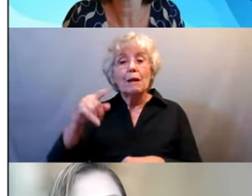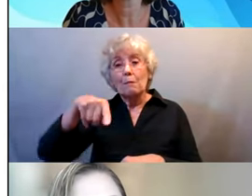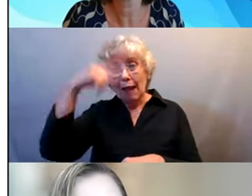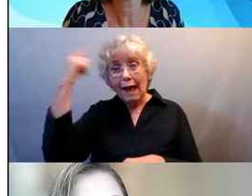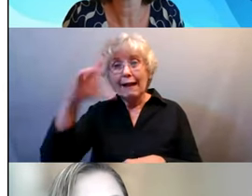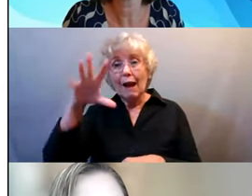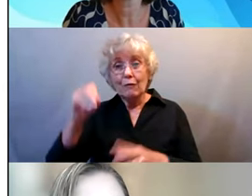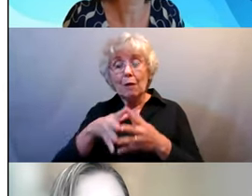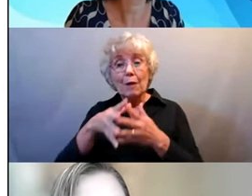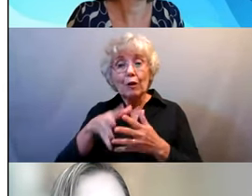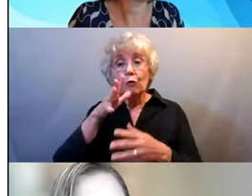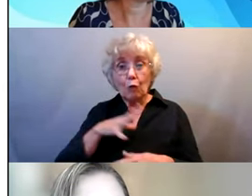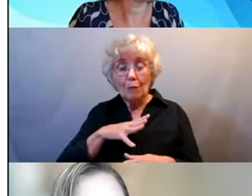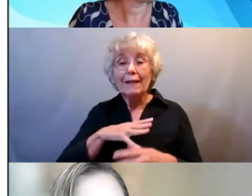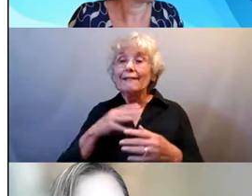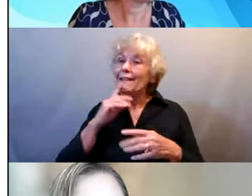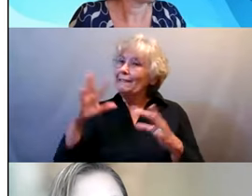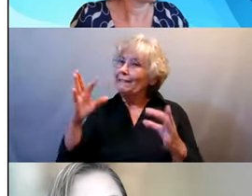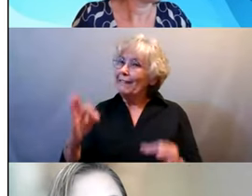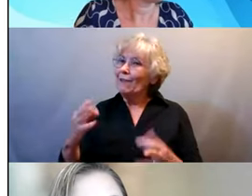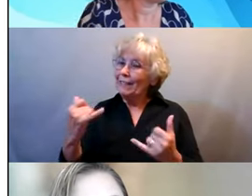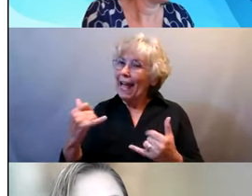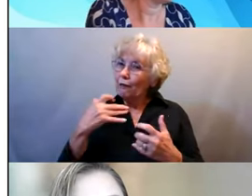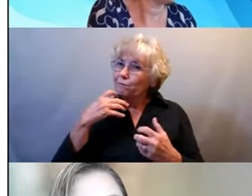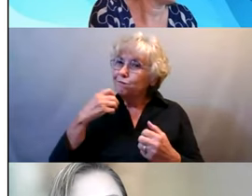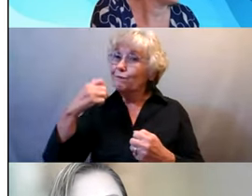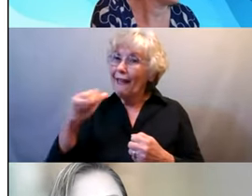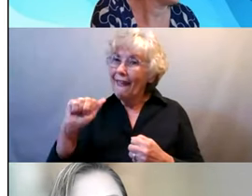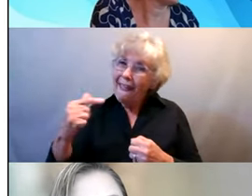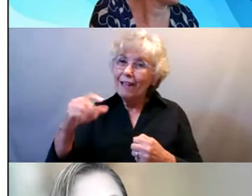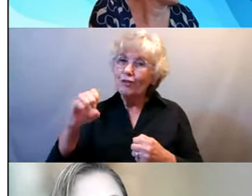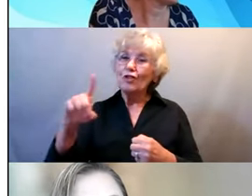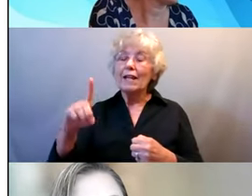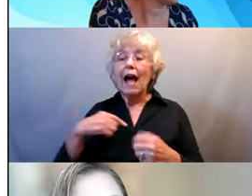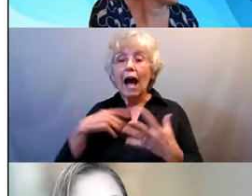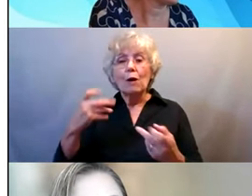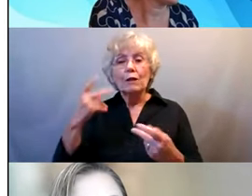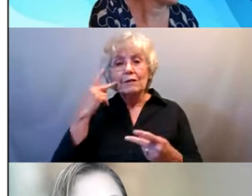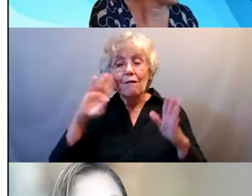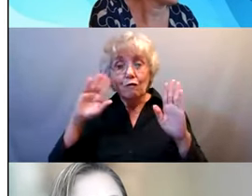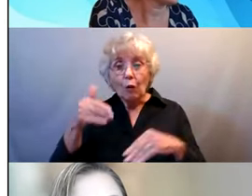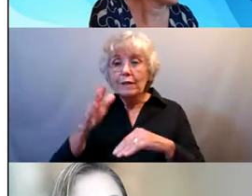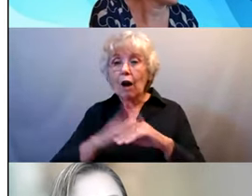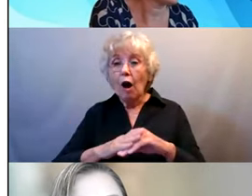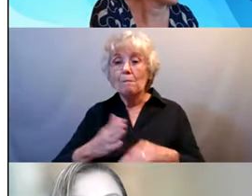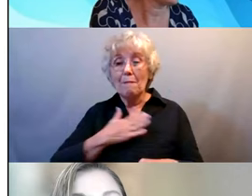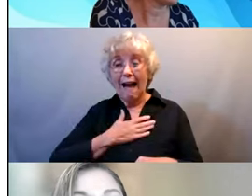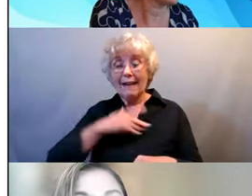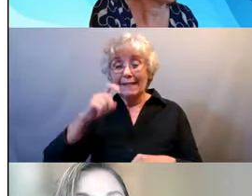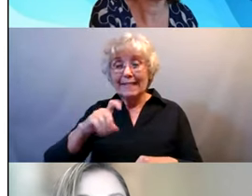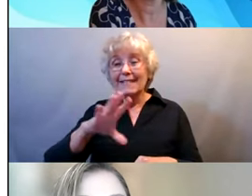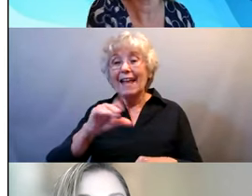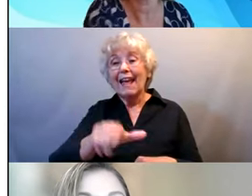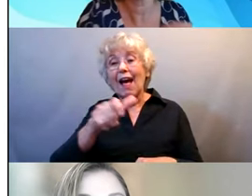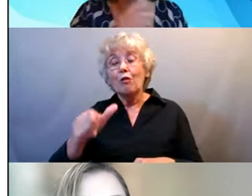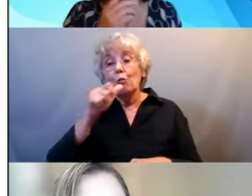that's definitely aged. I like to see focusing on my needs and the other women that look